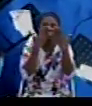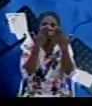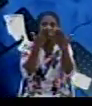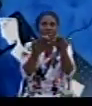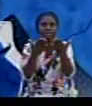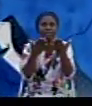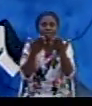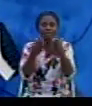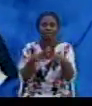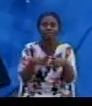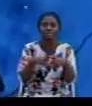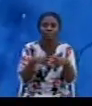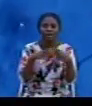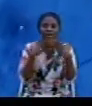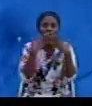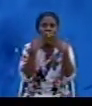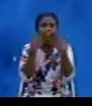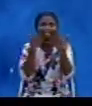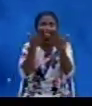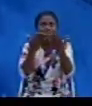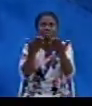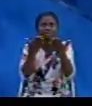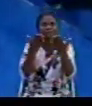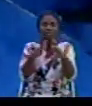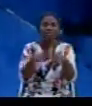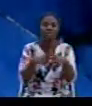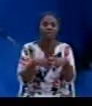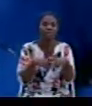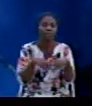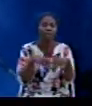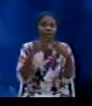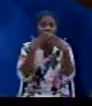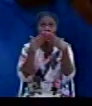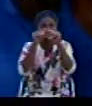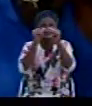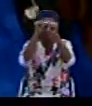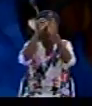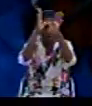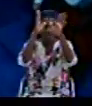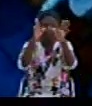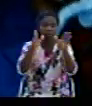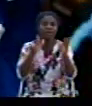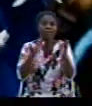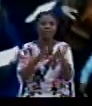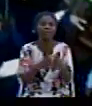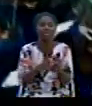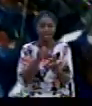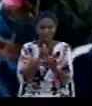Oshé, oh, Oshé, oh, Oshé, Baba.